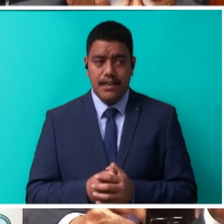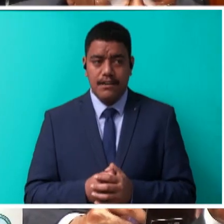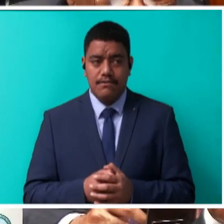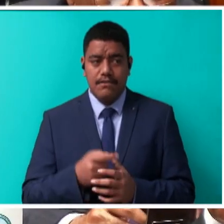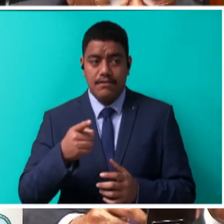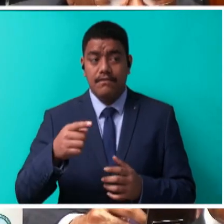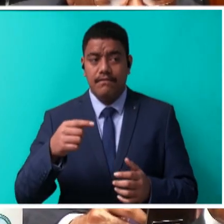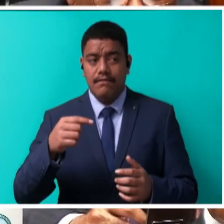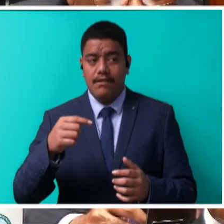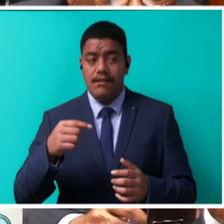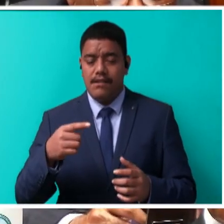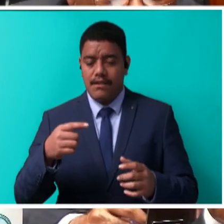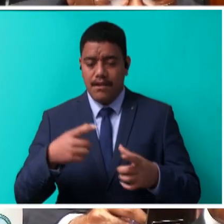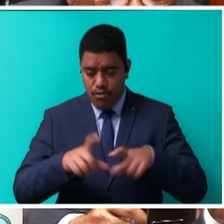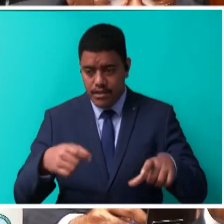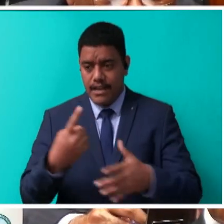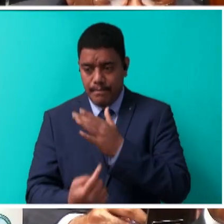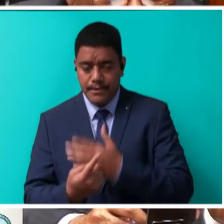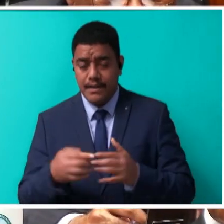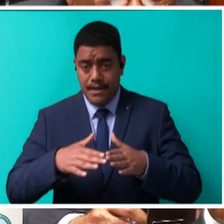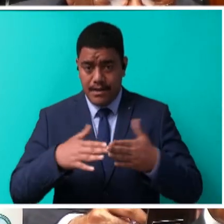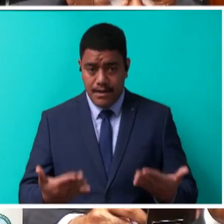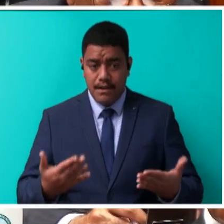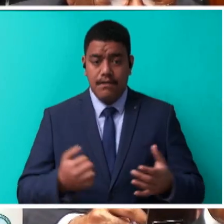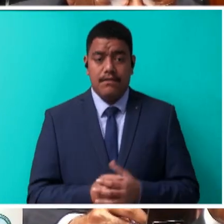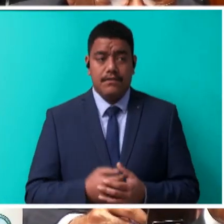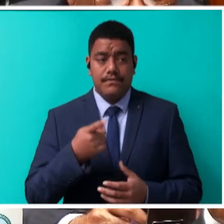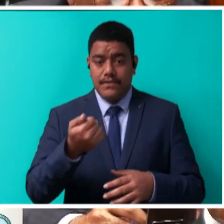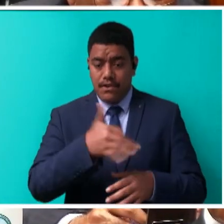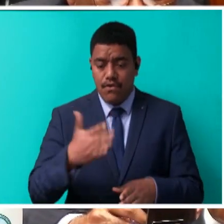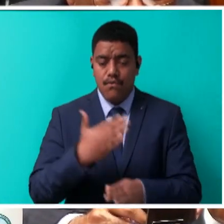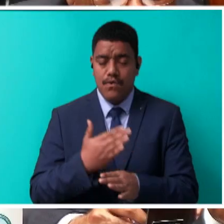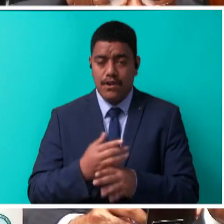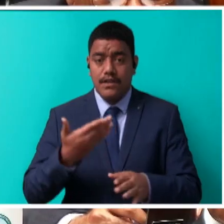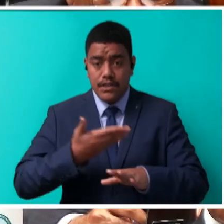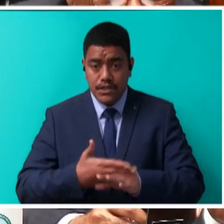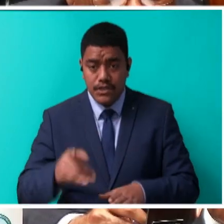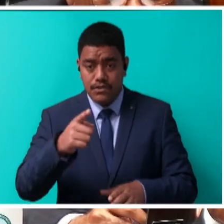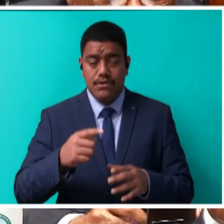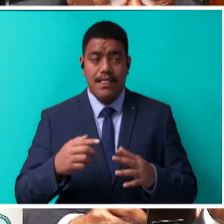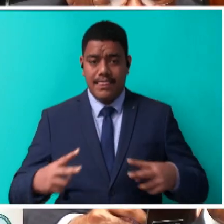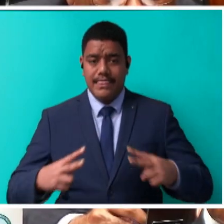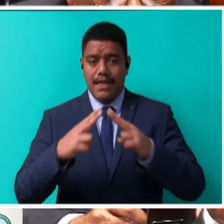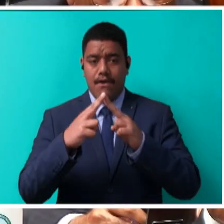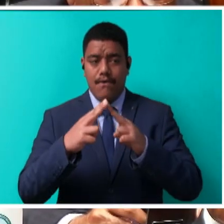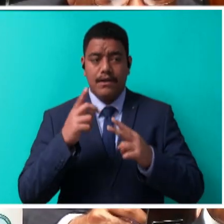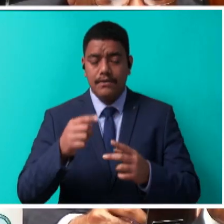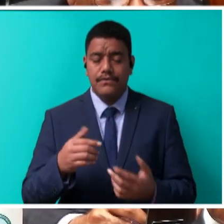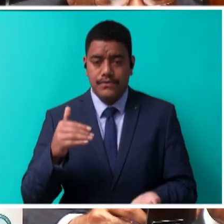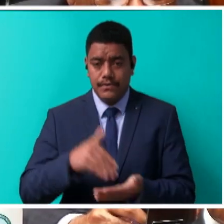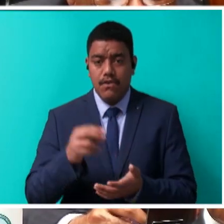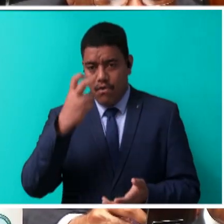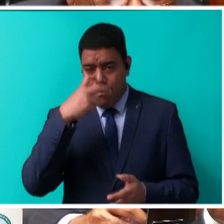files, improved carports. And now, groundwork has begun on a new judicial tower at the site of the